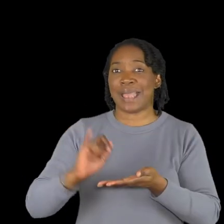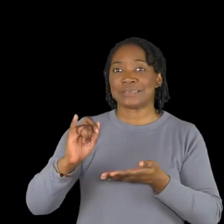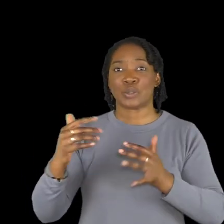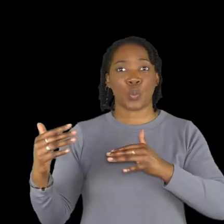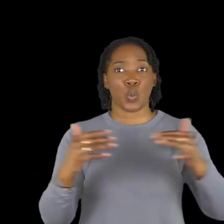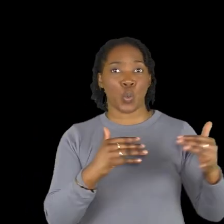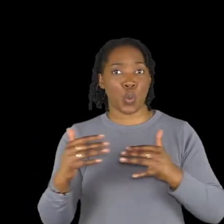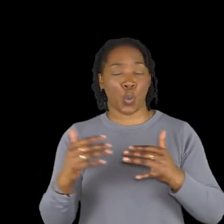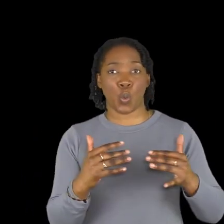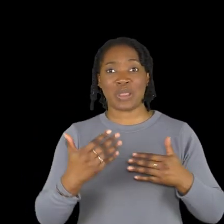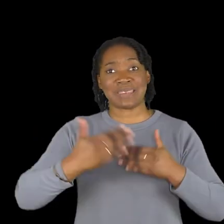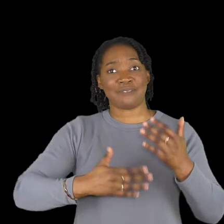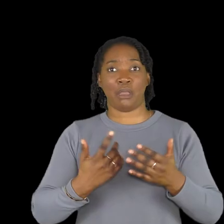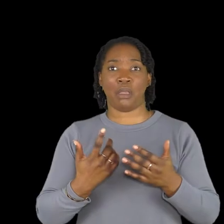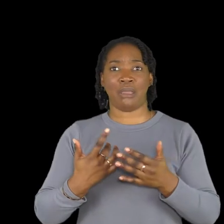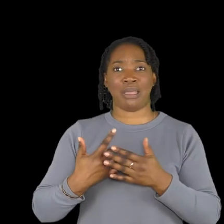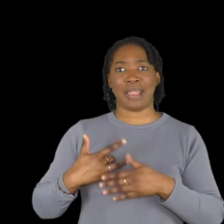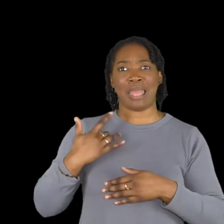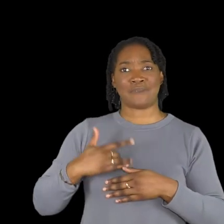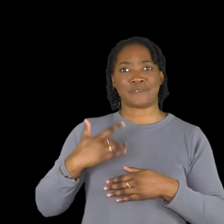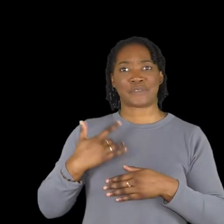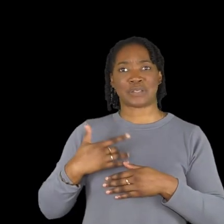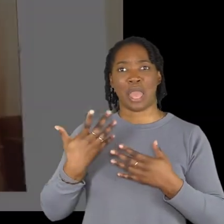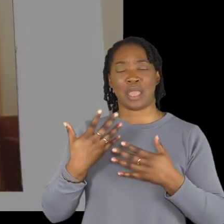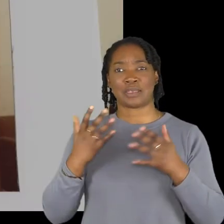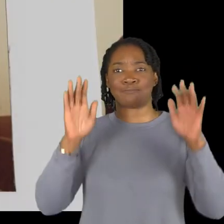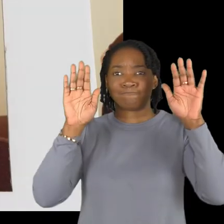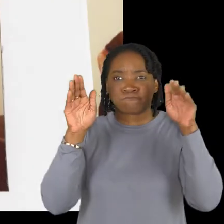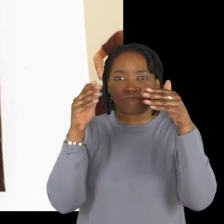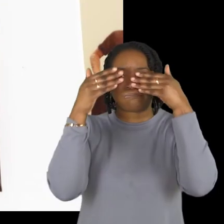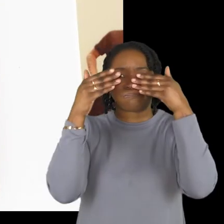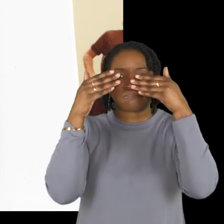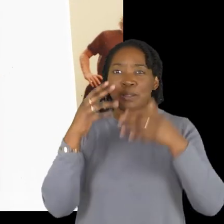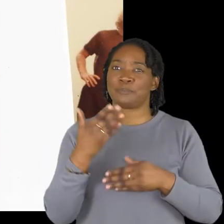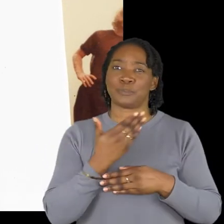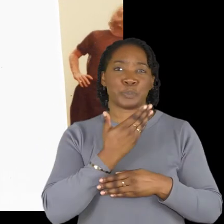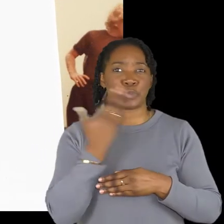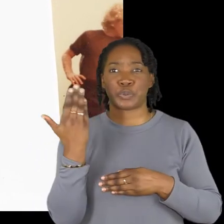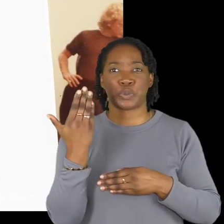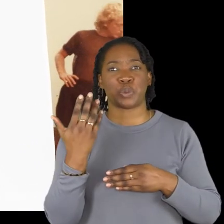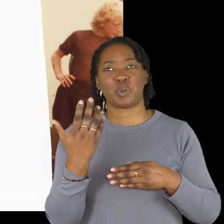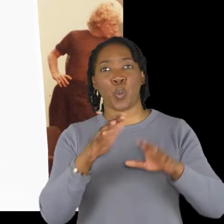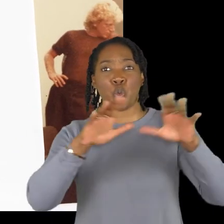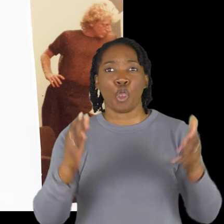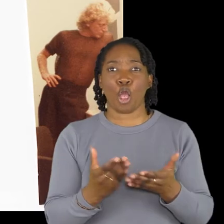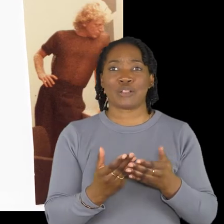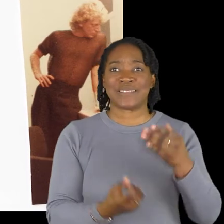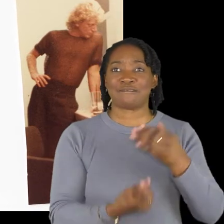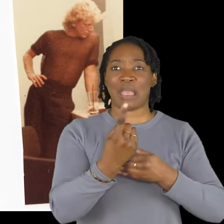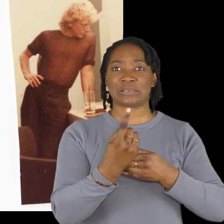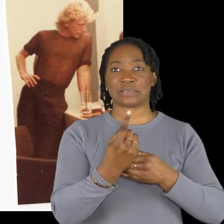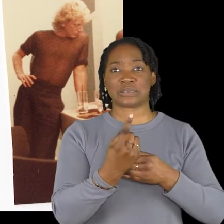So you didn't live outside of world events. World events were around